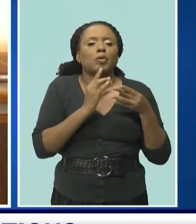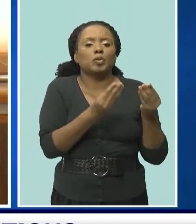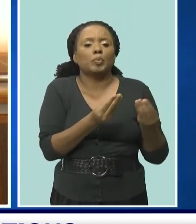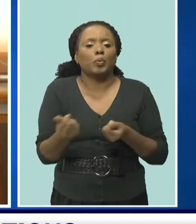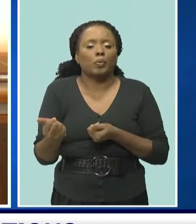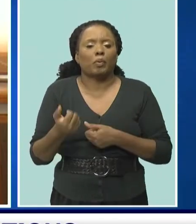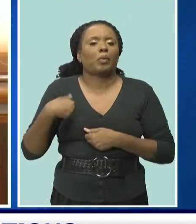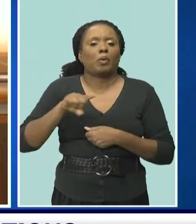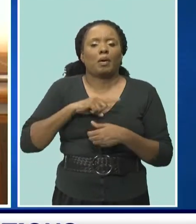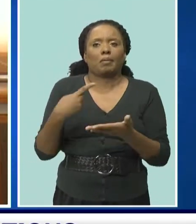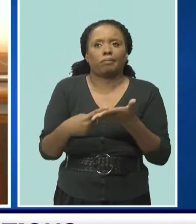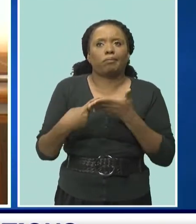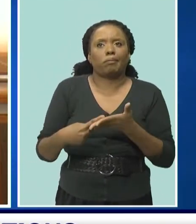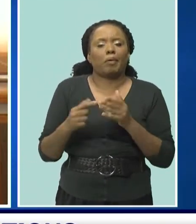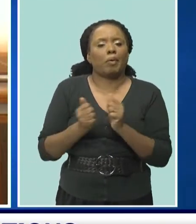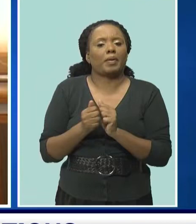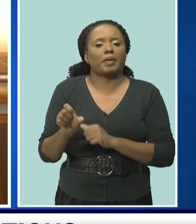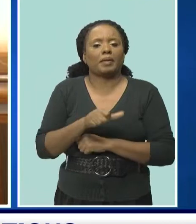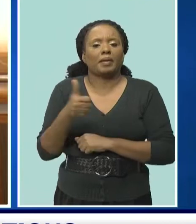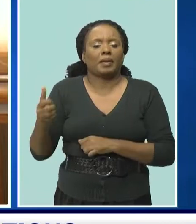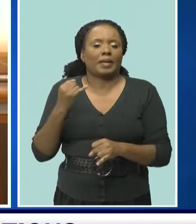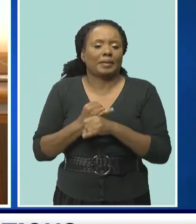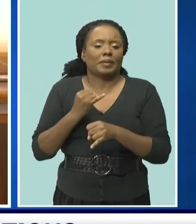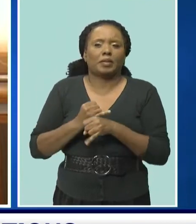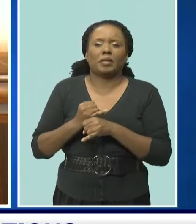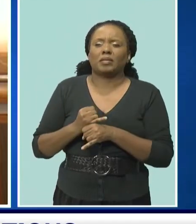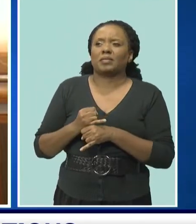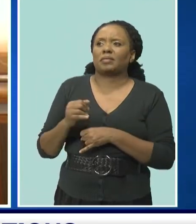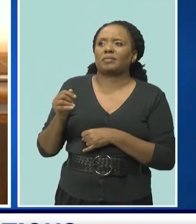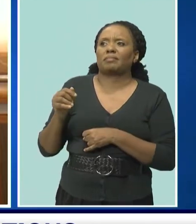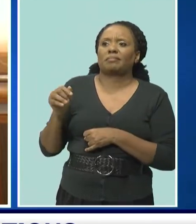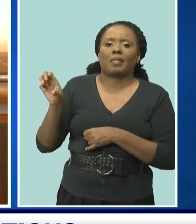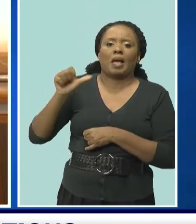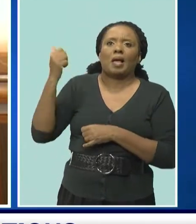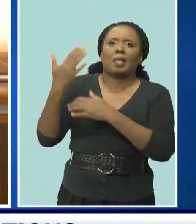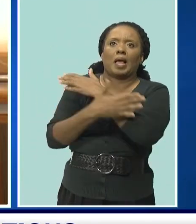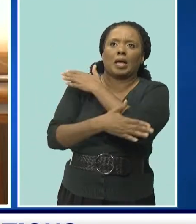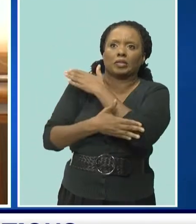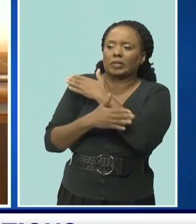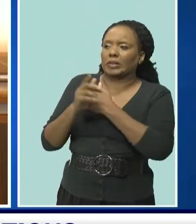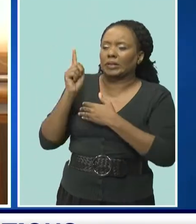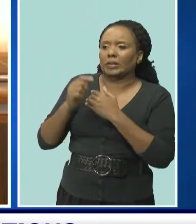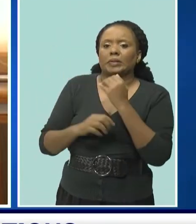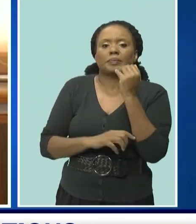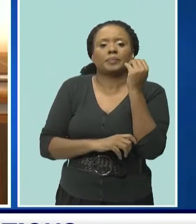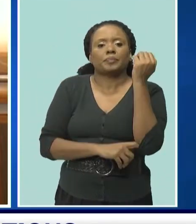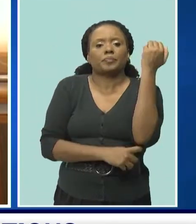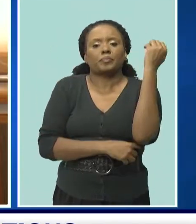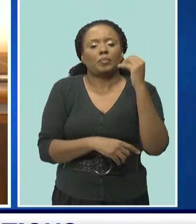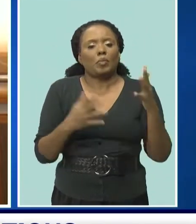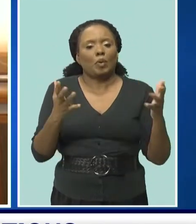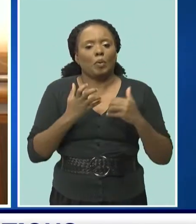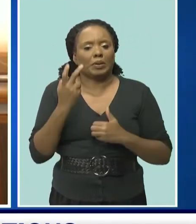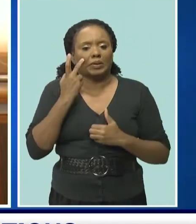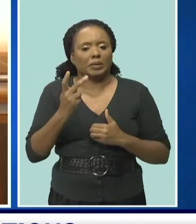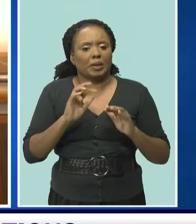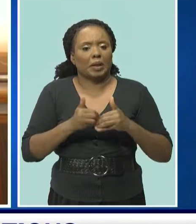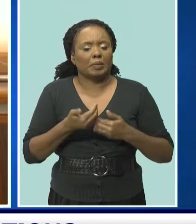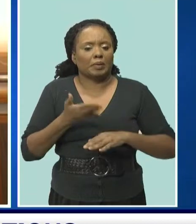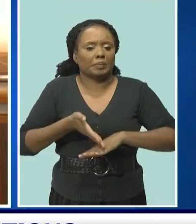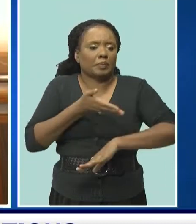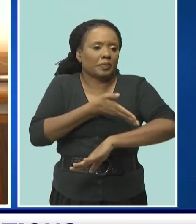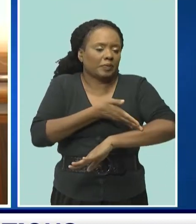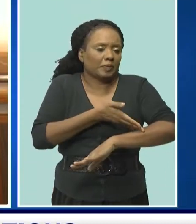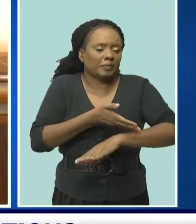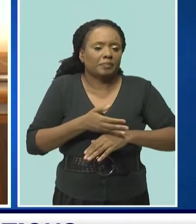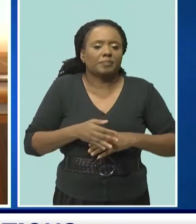another institution abroad to see, and the doctors know where the shortfalls are, to see how we can make it more efficient.